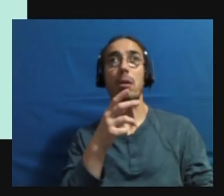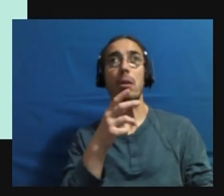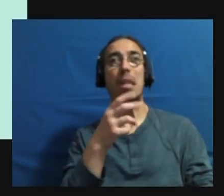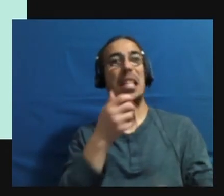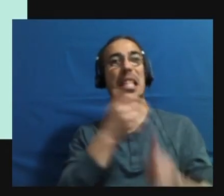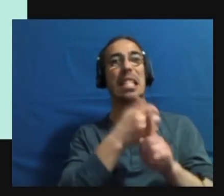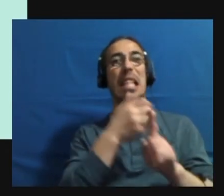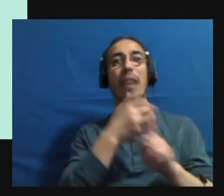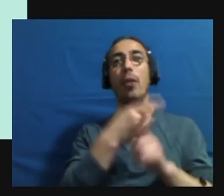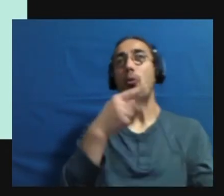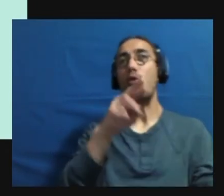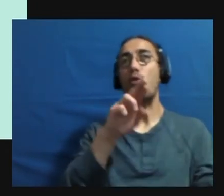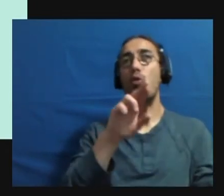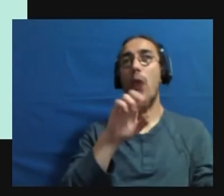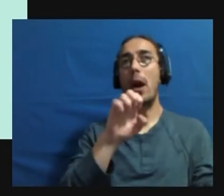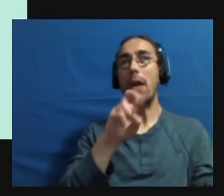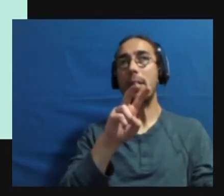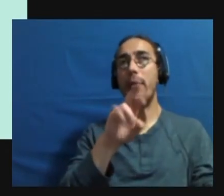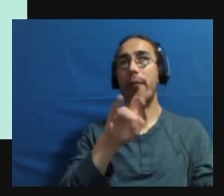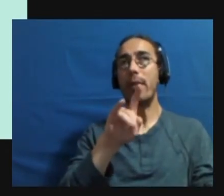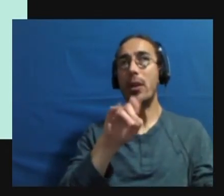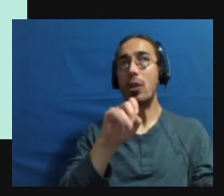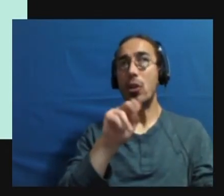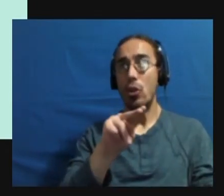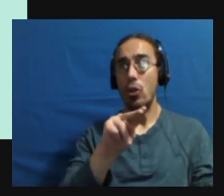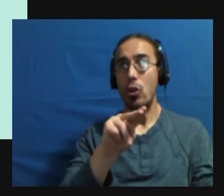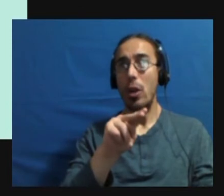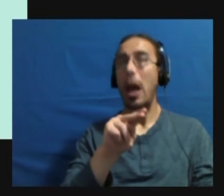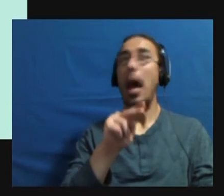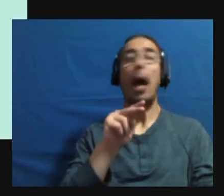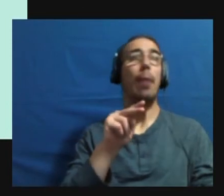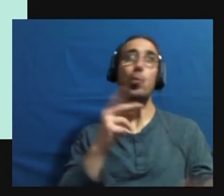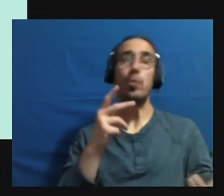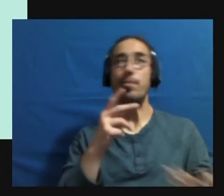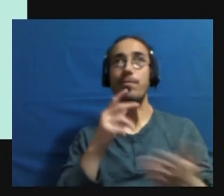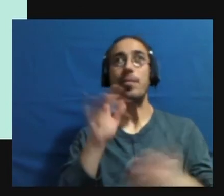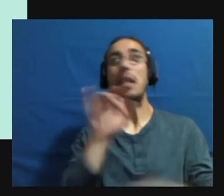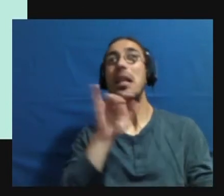to you is that, just like time, I don't believe in laziness.